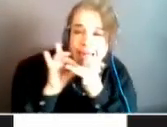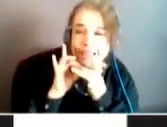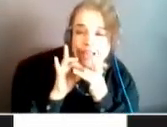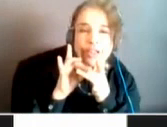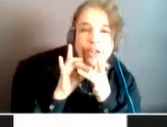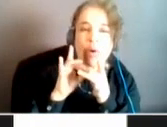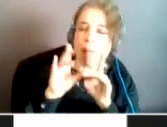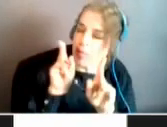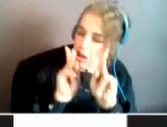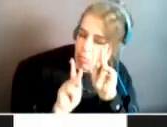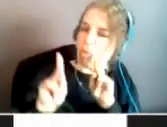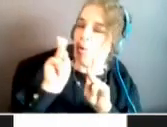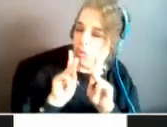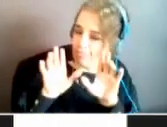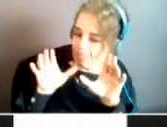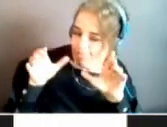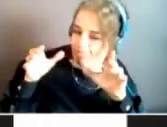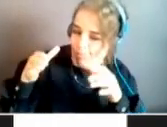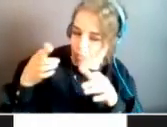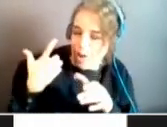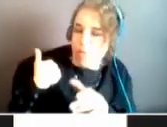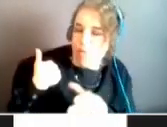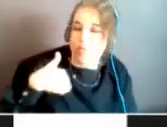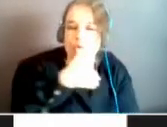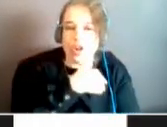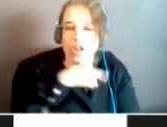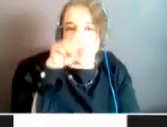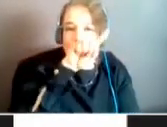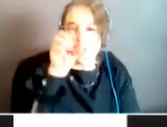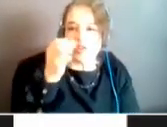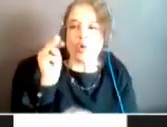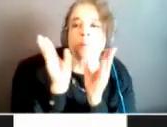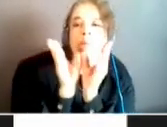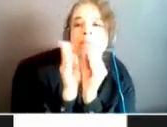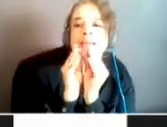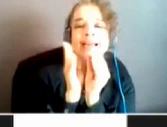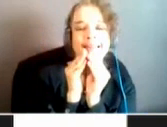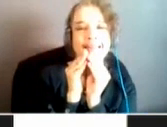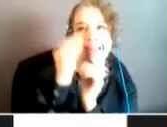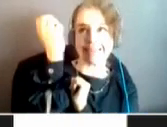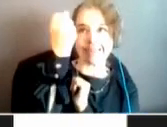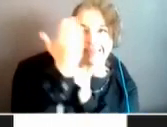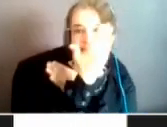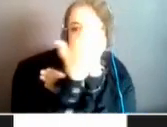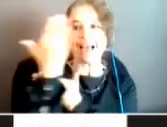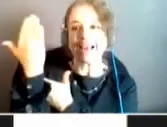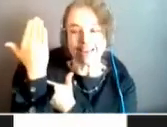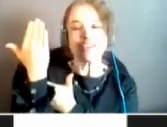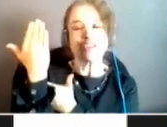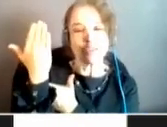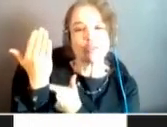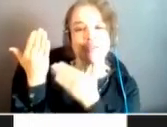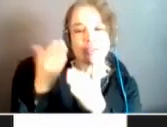people. And if we have these Zoom meetings on Saturday mornings, we also have traumatic